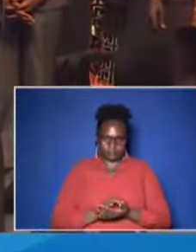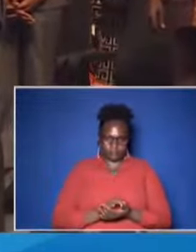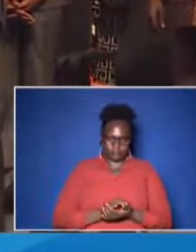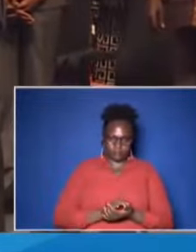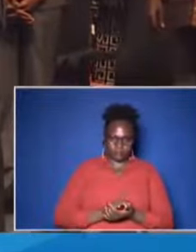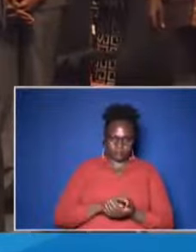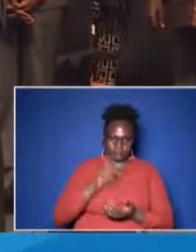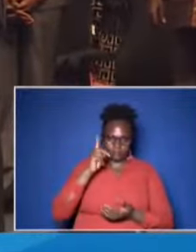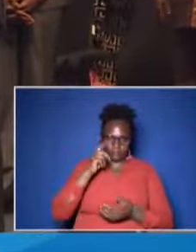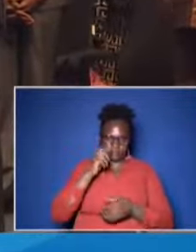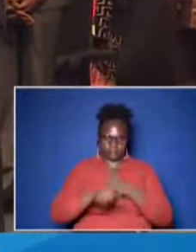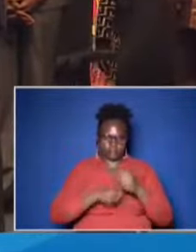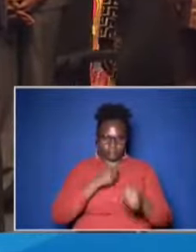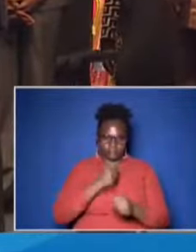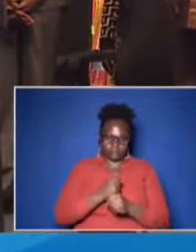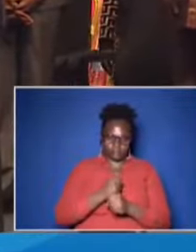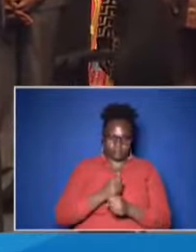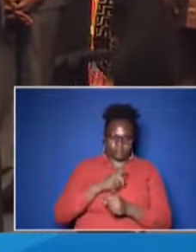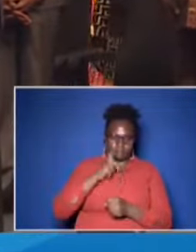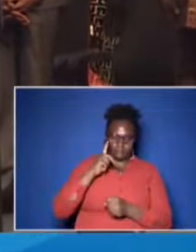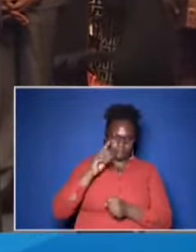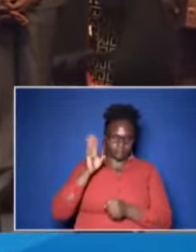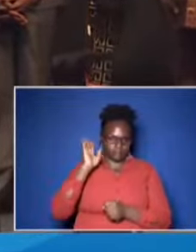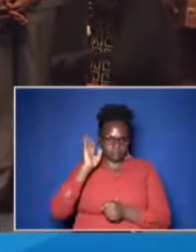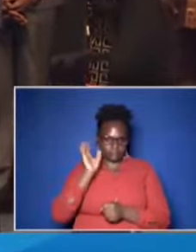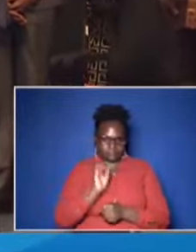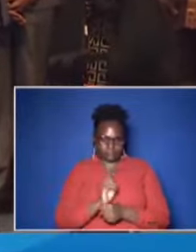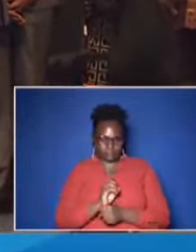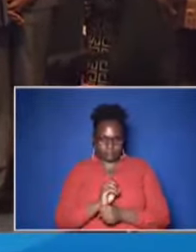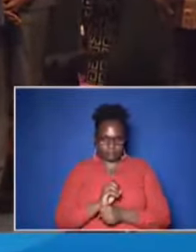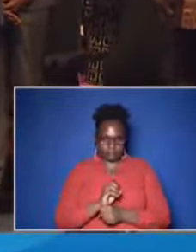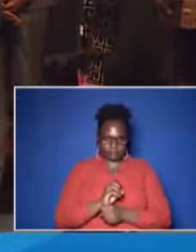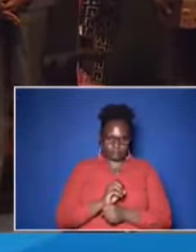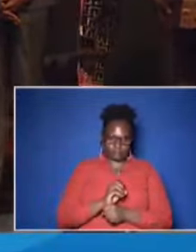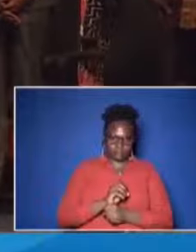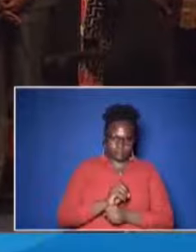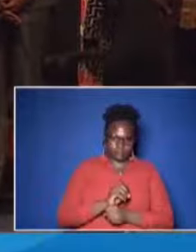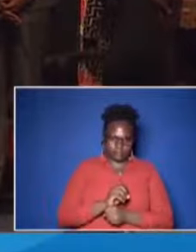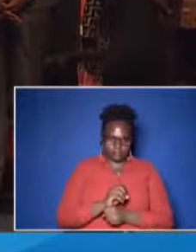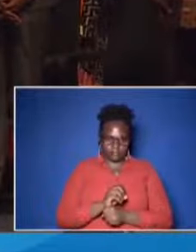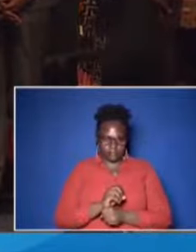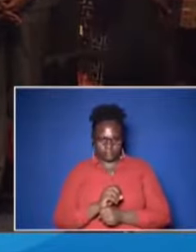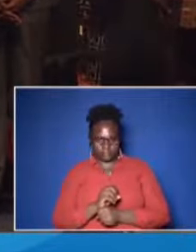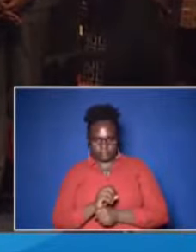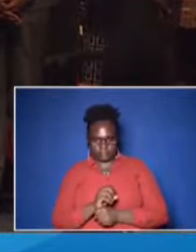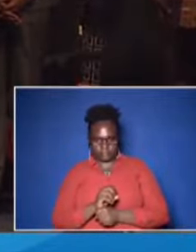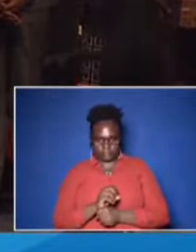tonight I haven't had for a whole year in this year